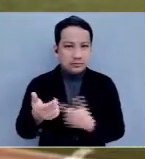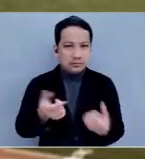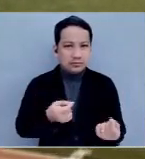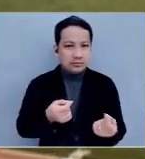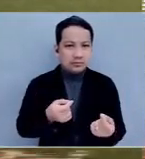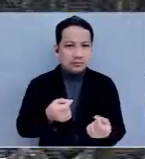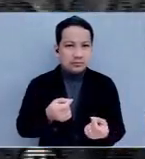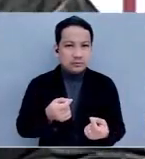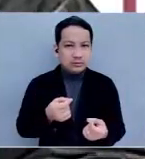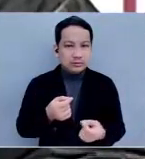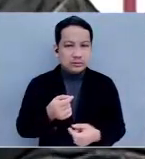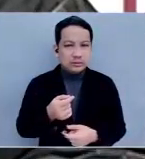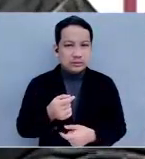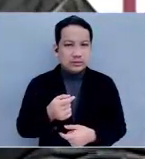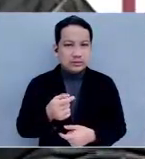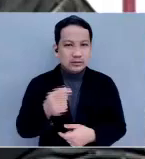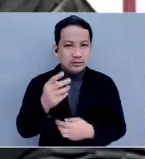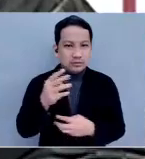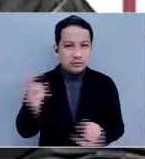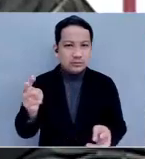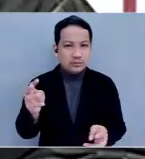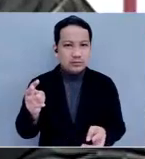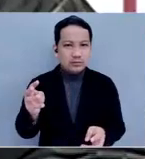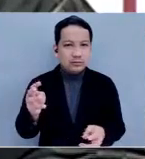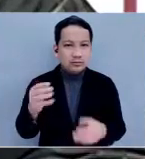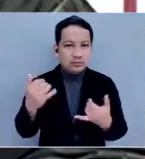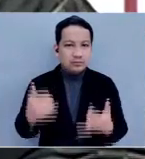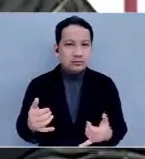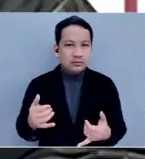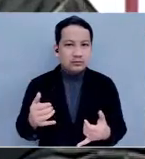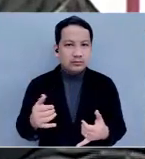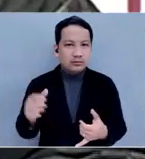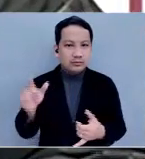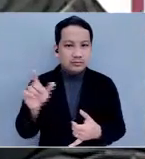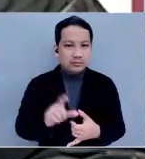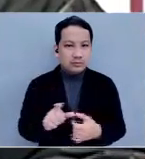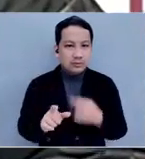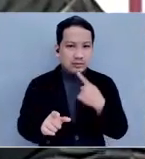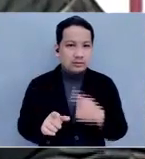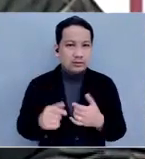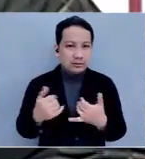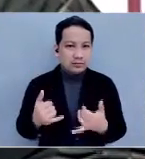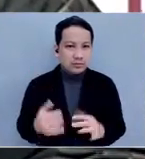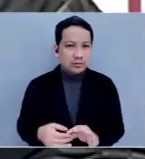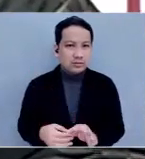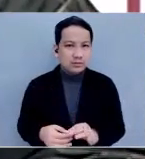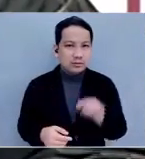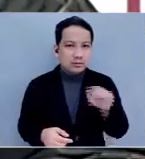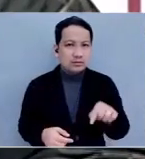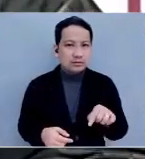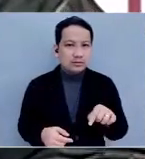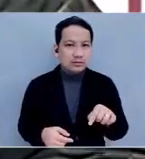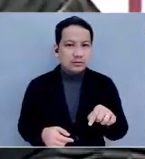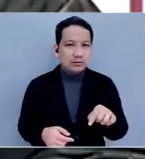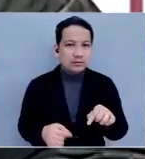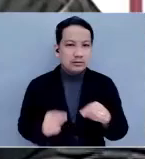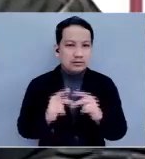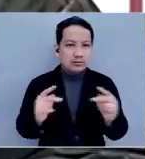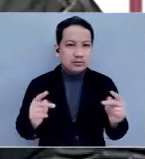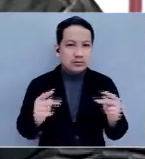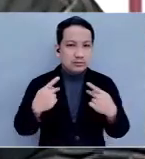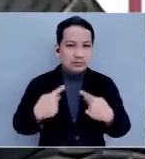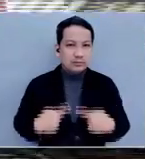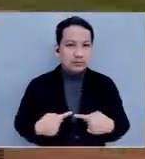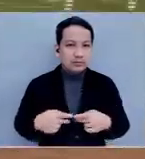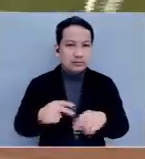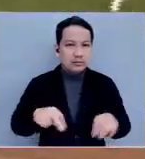qualifiers. I hope the players don't get too loose over this period, you know, because we need to be in a better physical state. Everybody must look in the